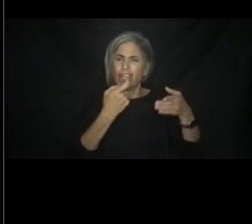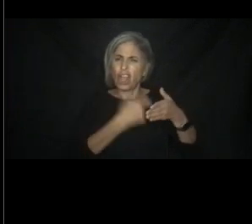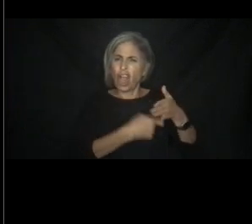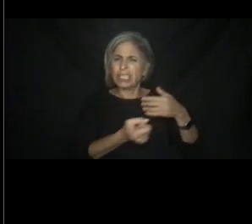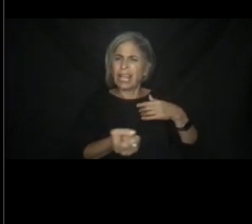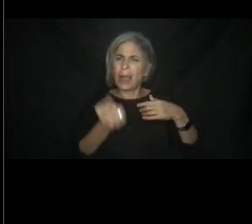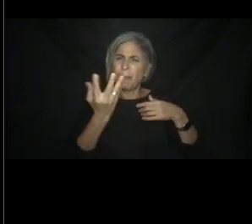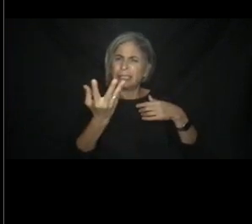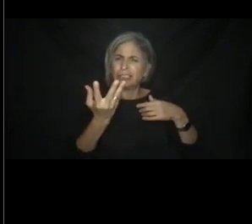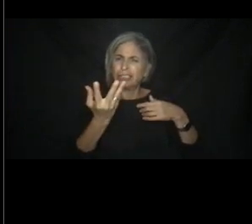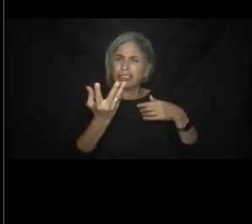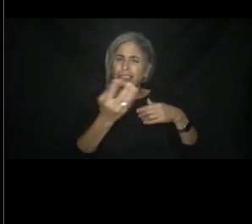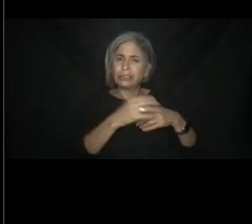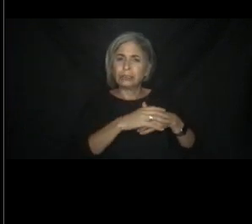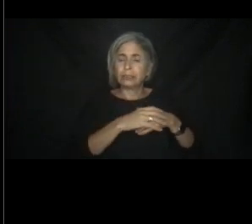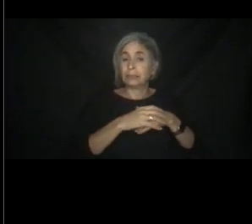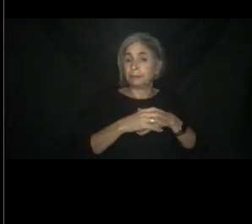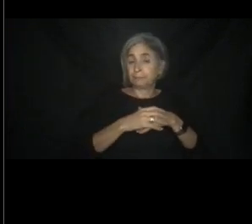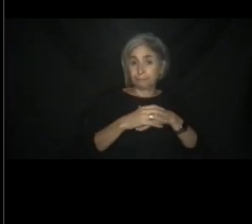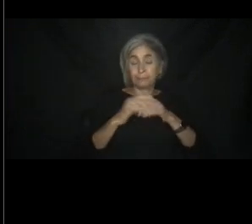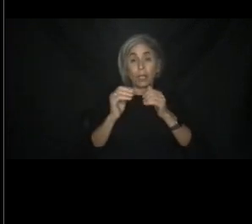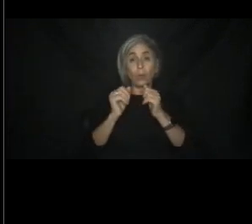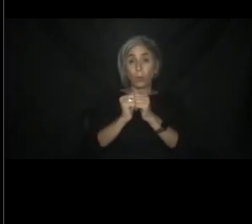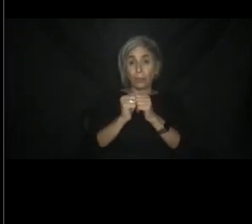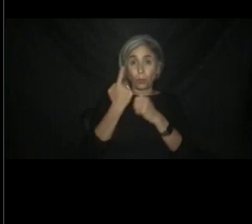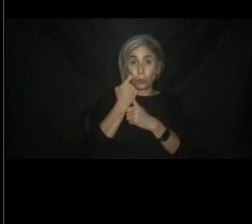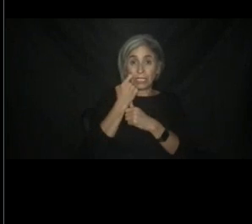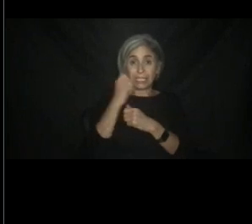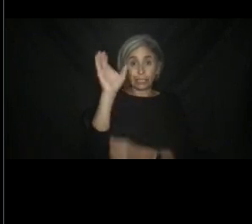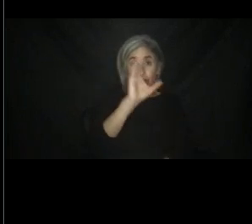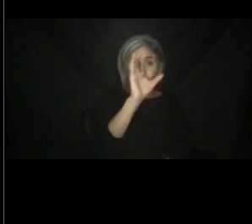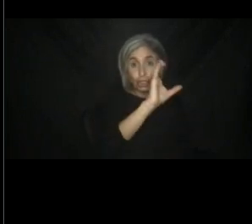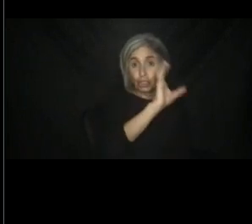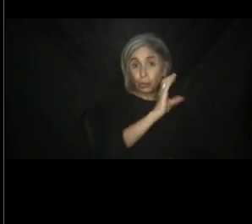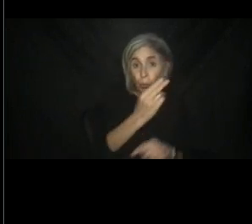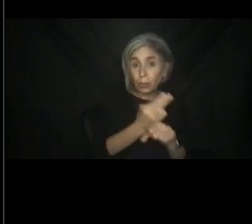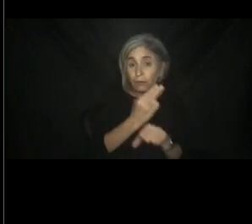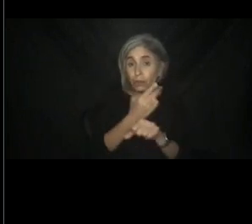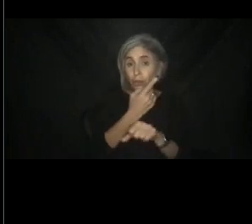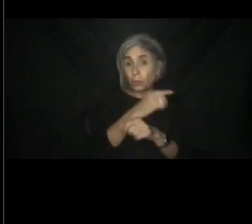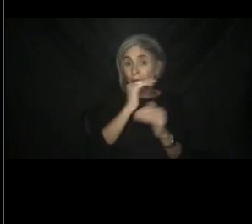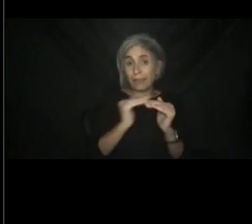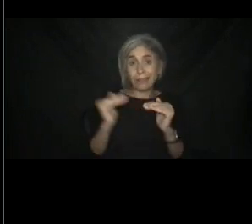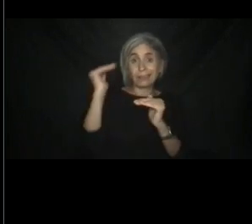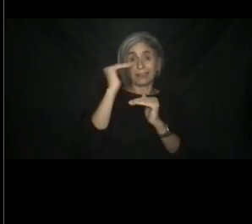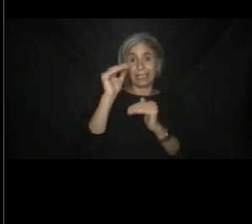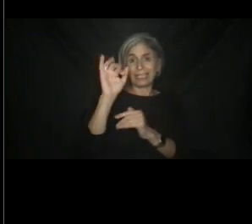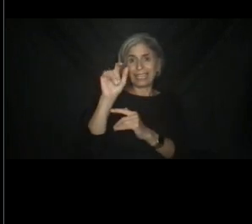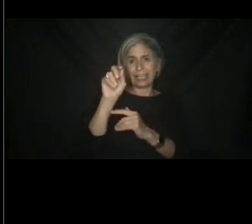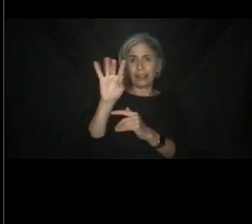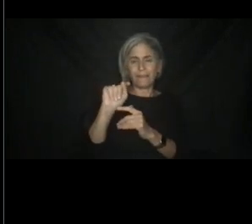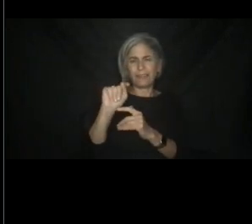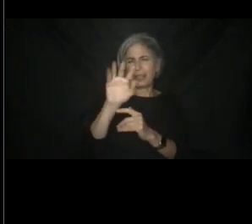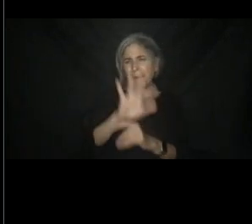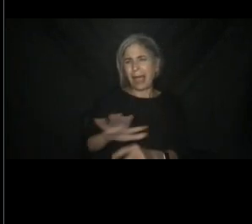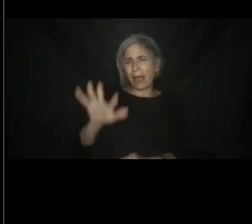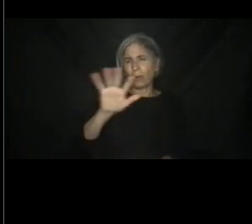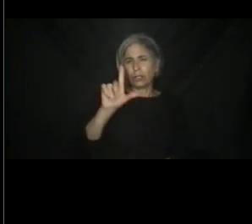us? With our recent searches that we have used at the executive level, we've paid